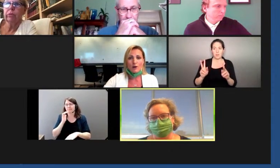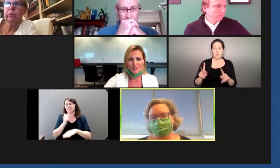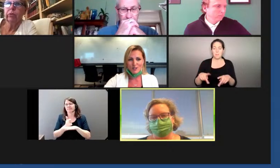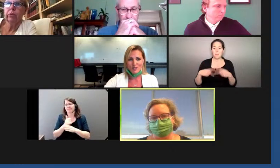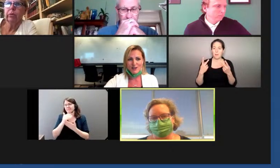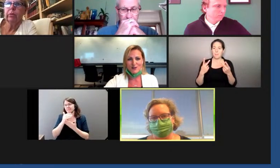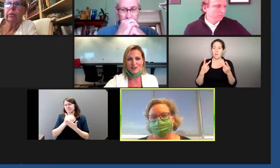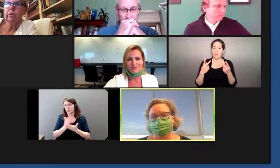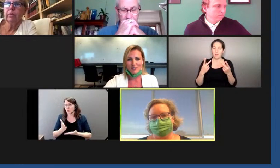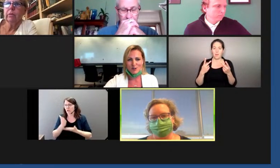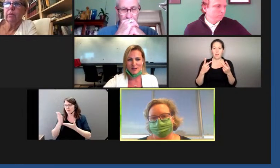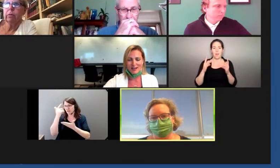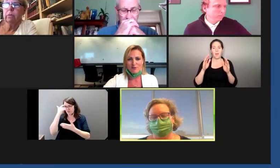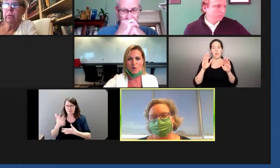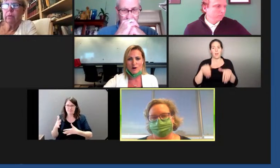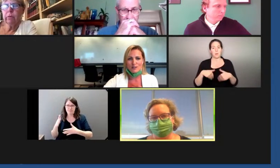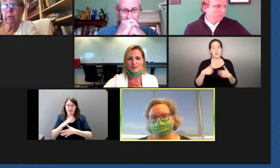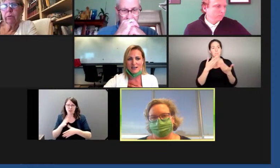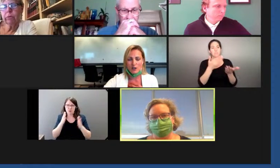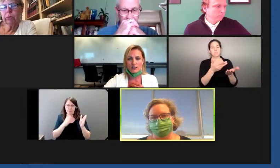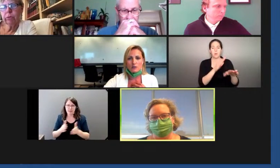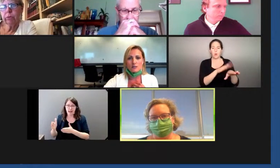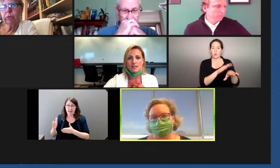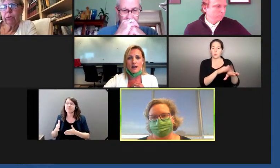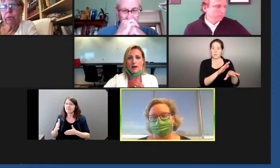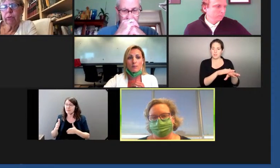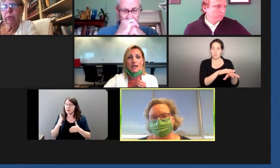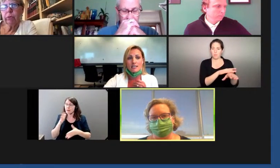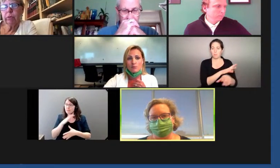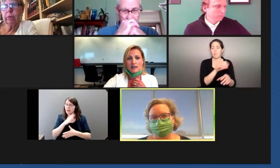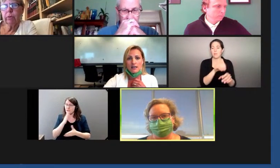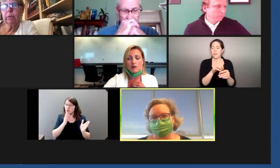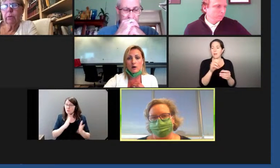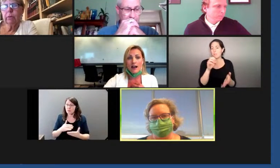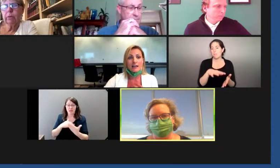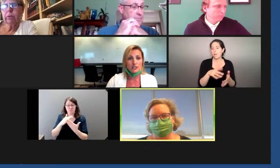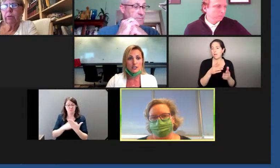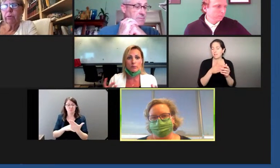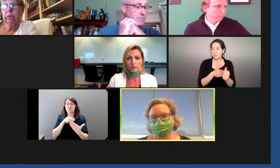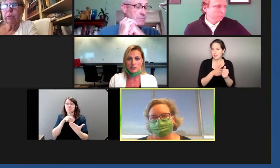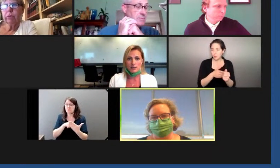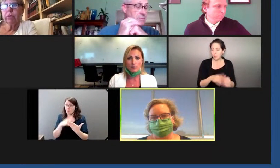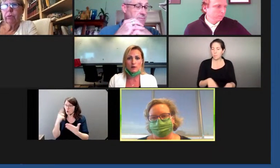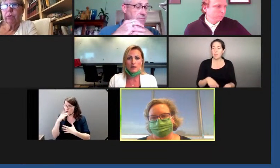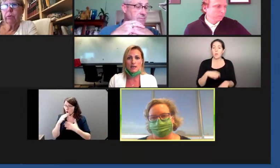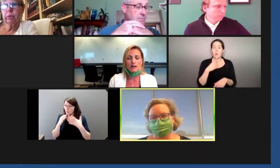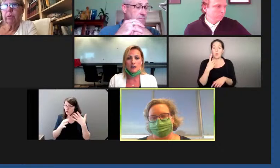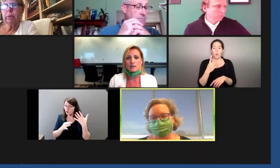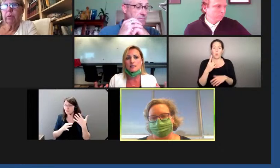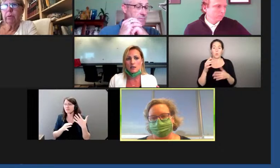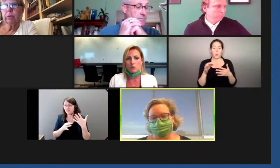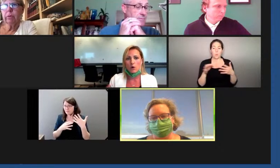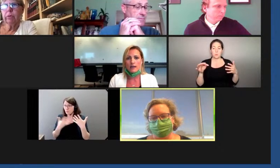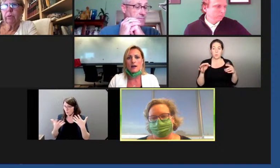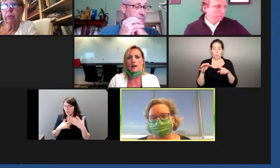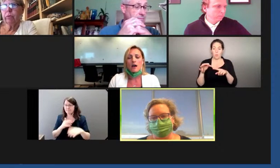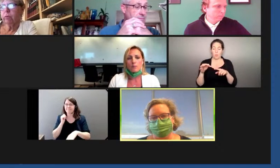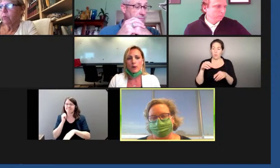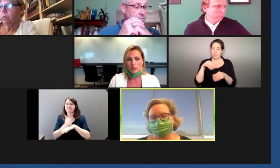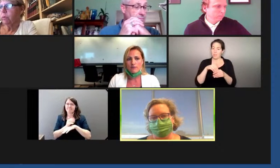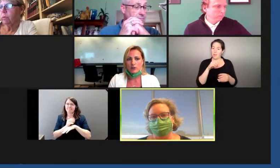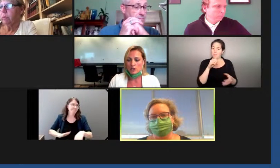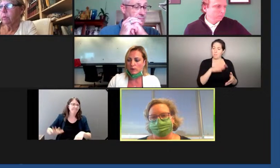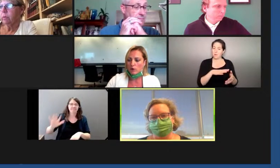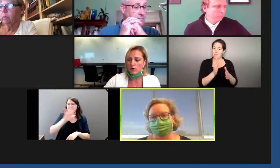of the options to include it in the master plan, of course, includes expanding or actually implementing, pardon me, a citywide